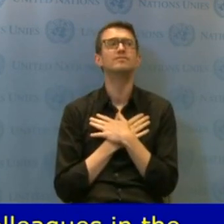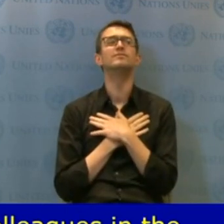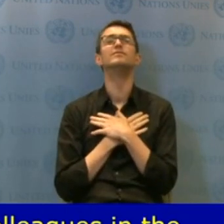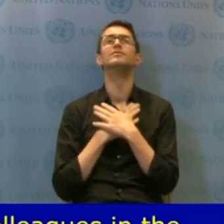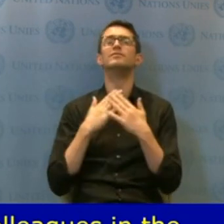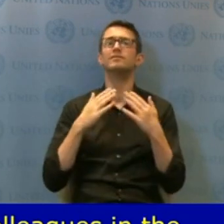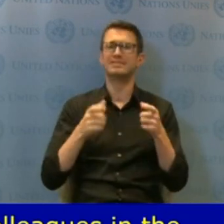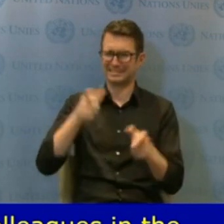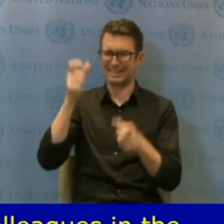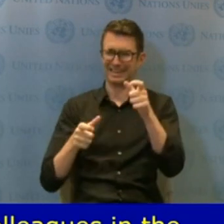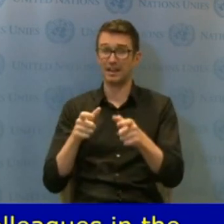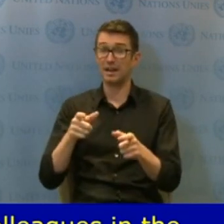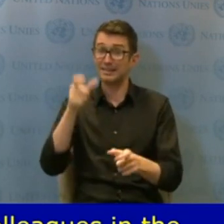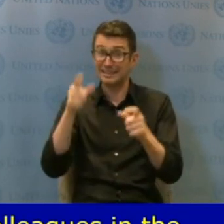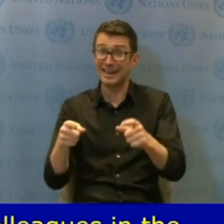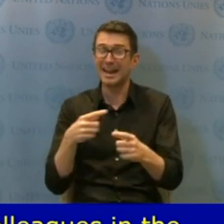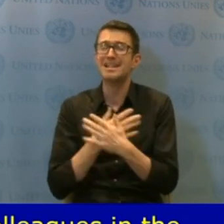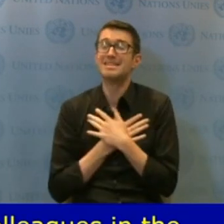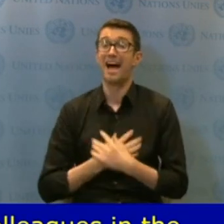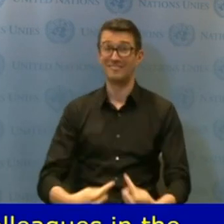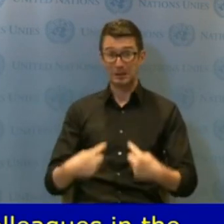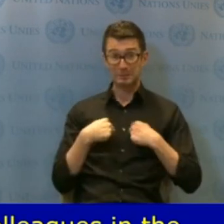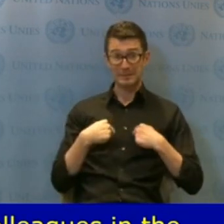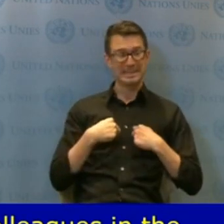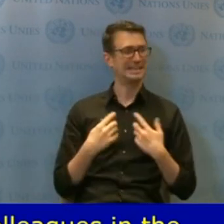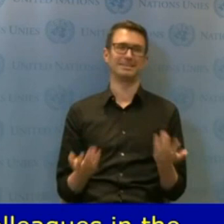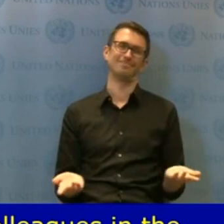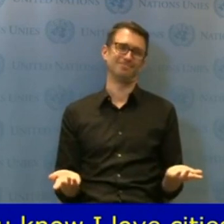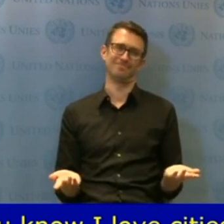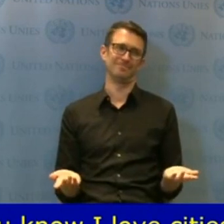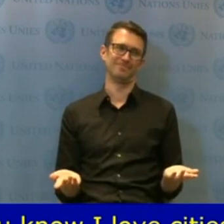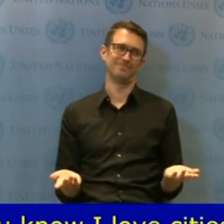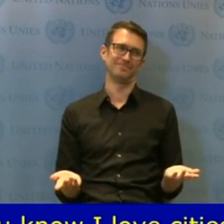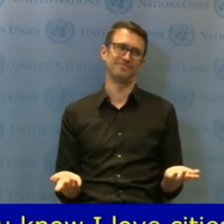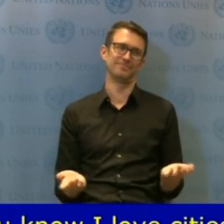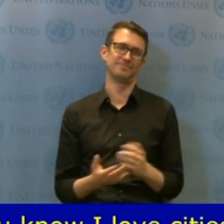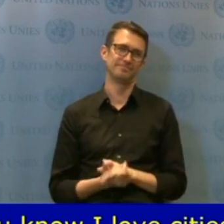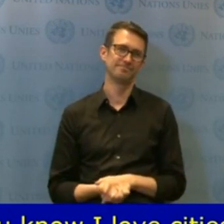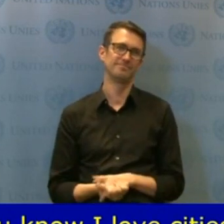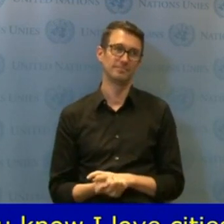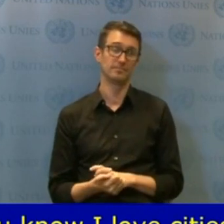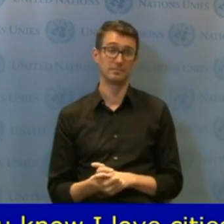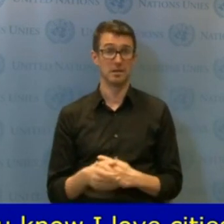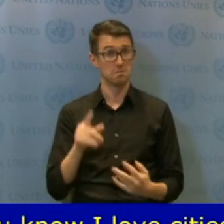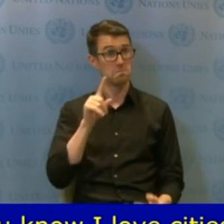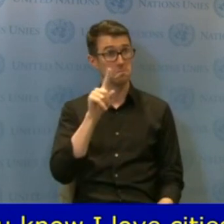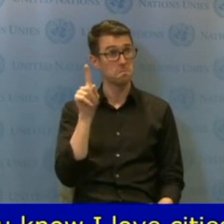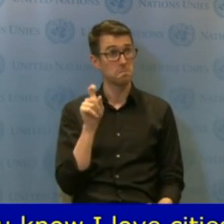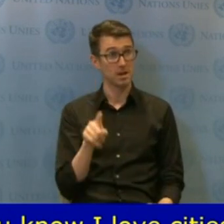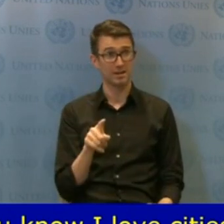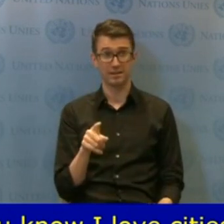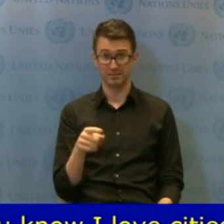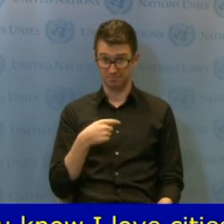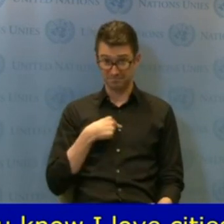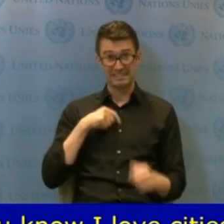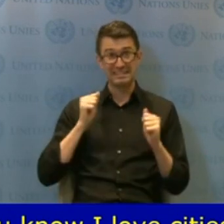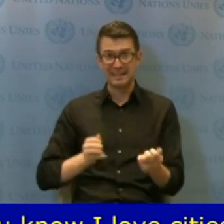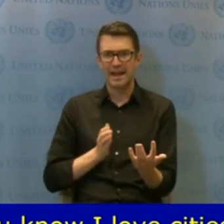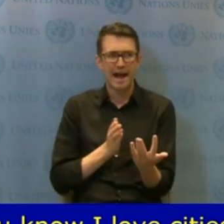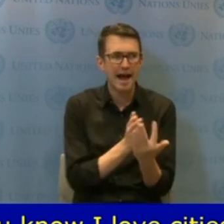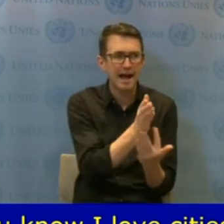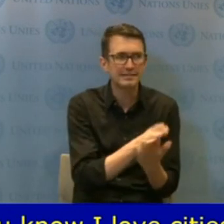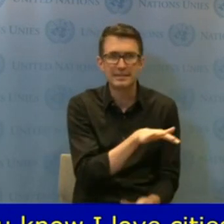They don't love me back yet because we haven't done enough to make our cities inviting of all